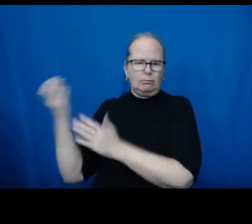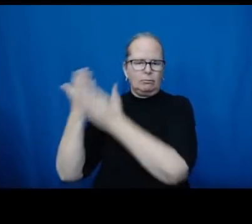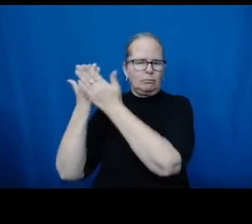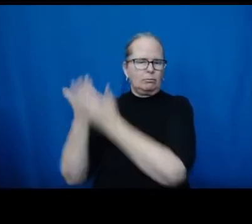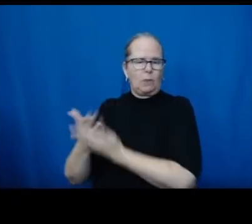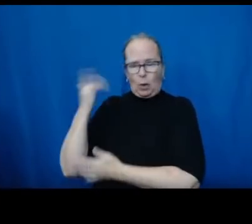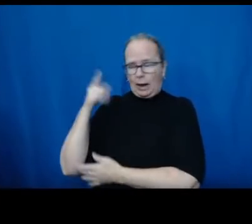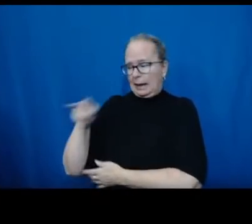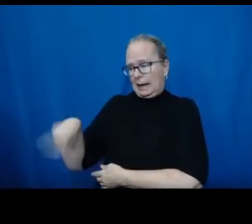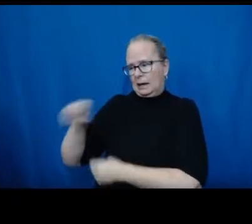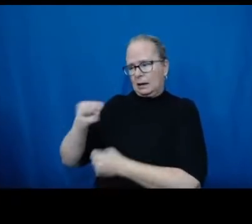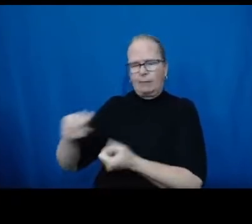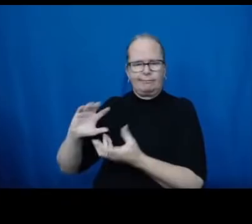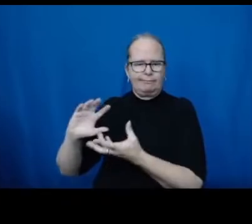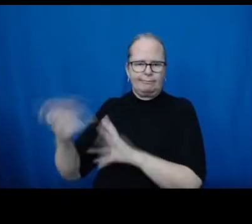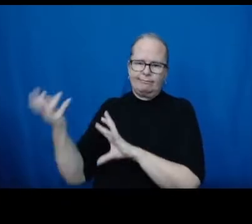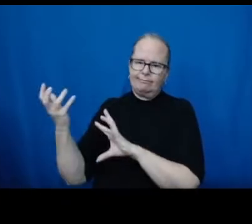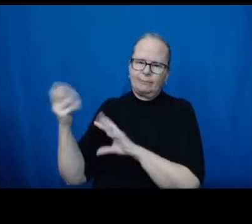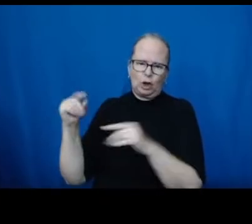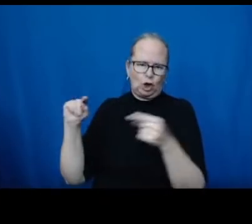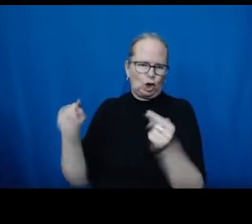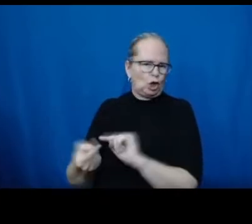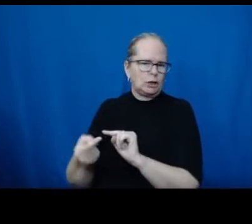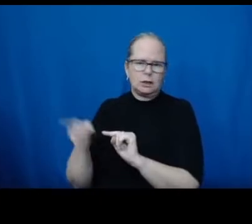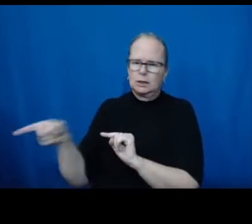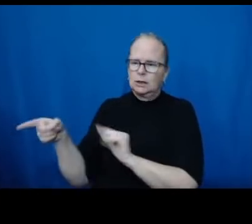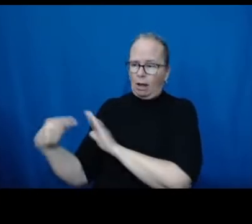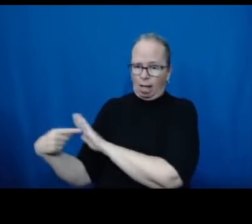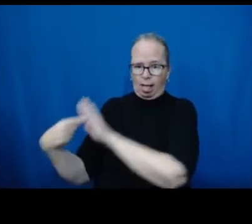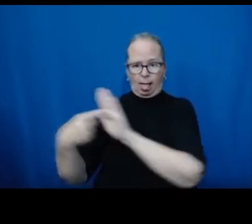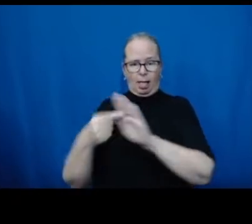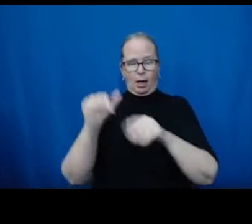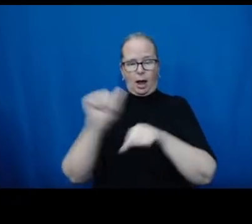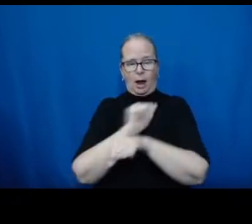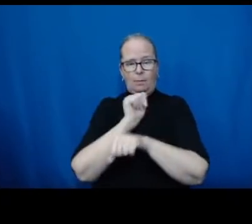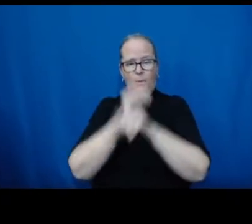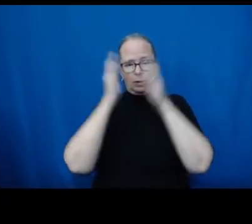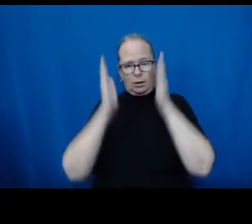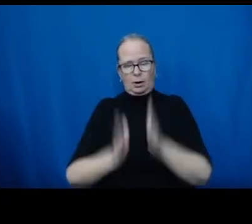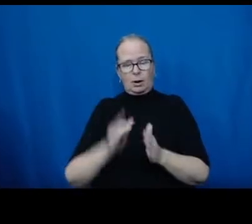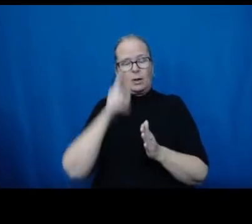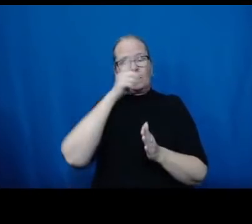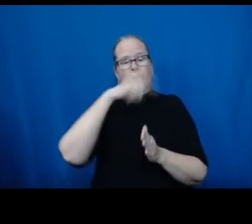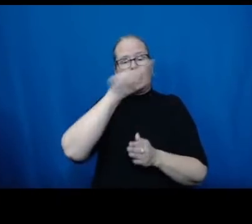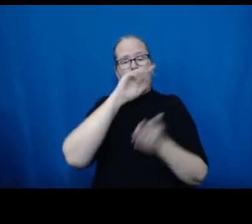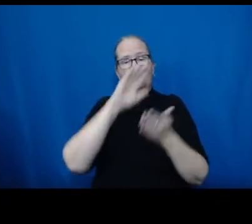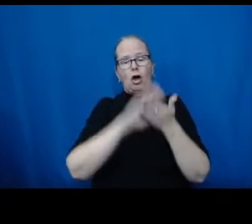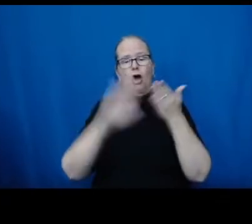college level, and how we can make sure that the misinformation doesn't harm more people.